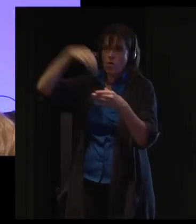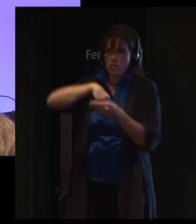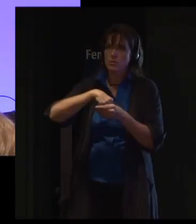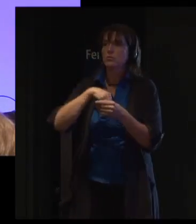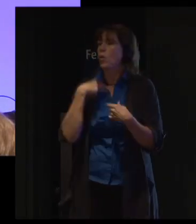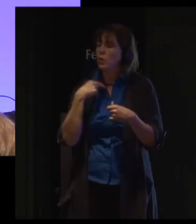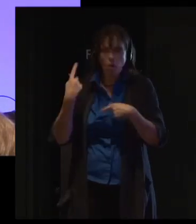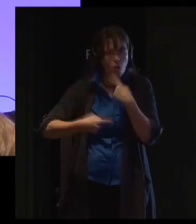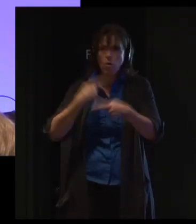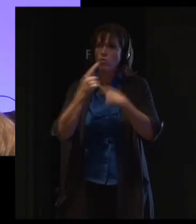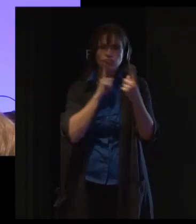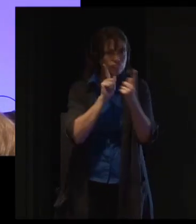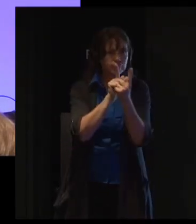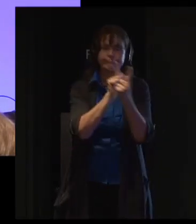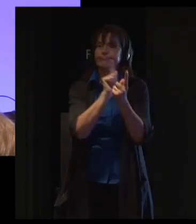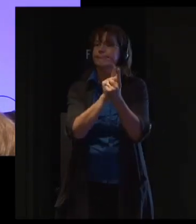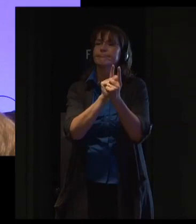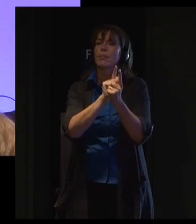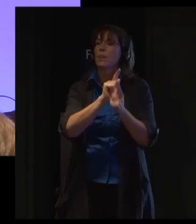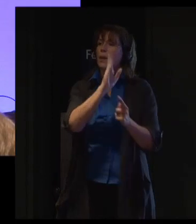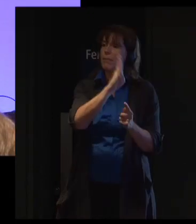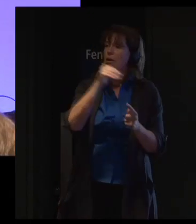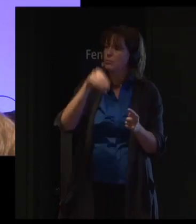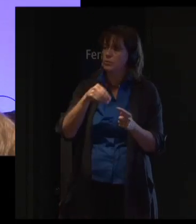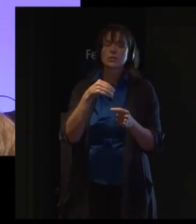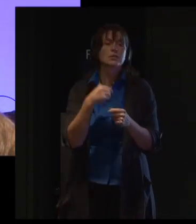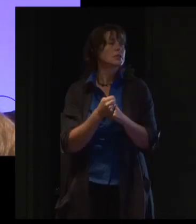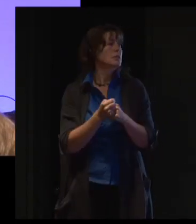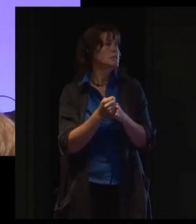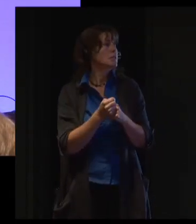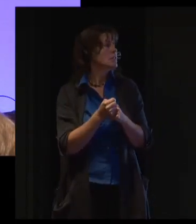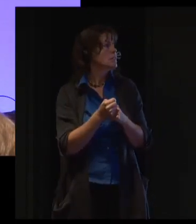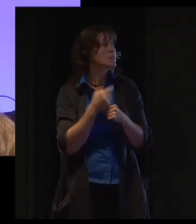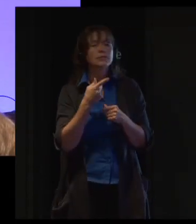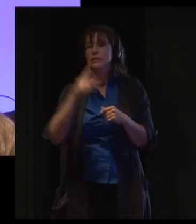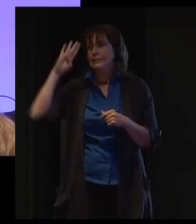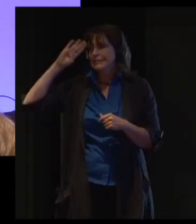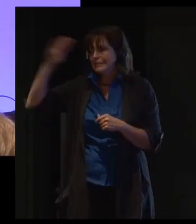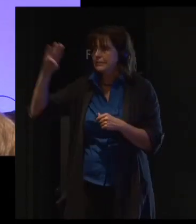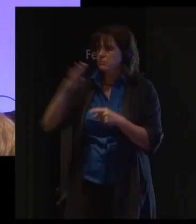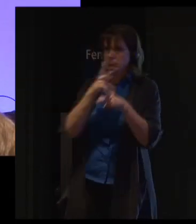Bayern Munich, with the Allianz Arena, with the security staff,